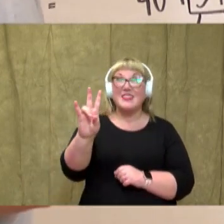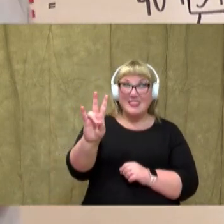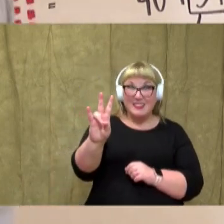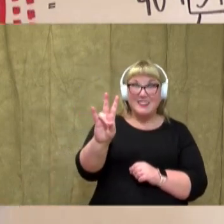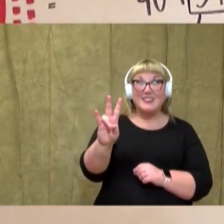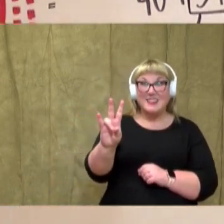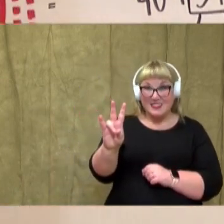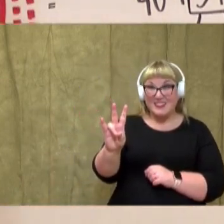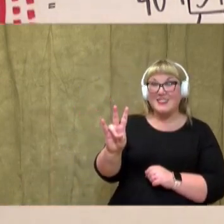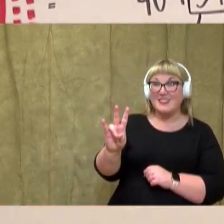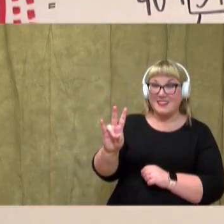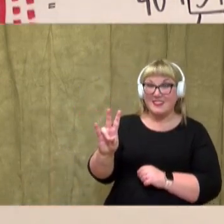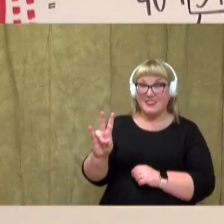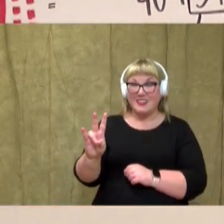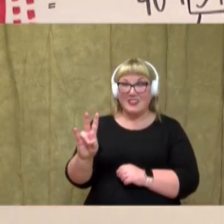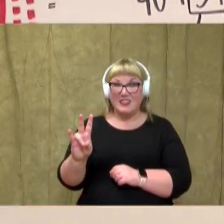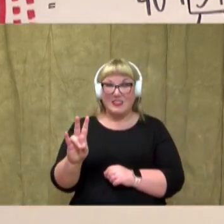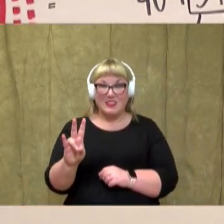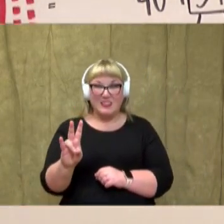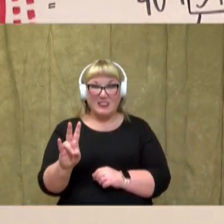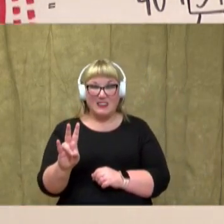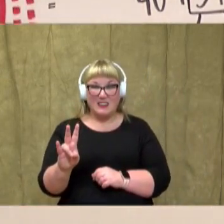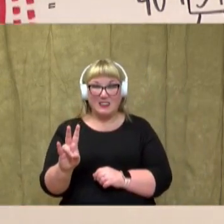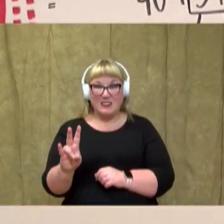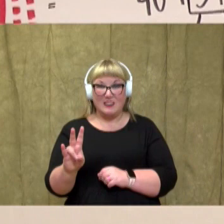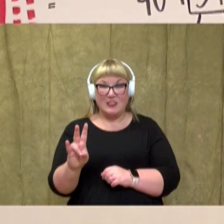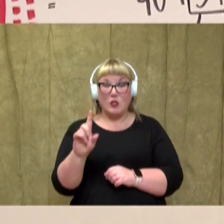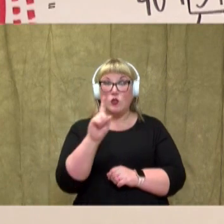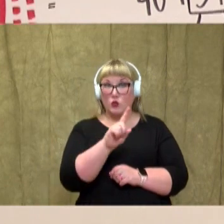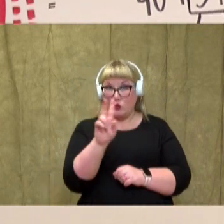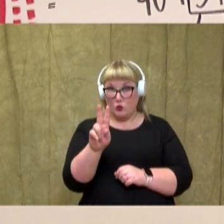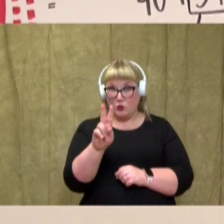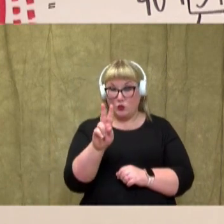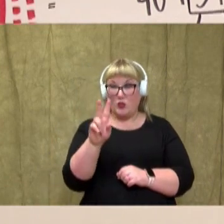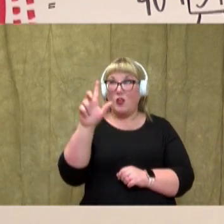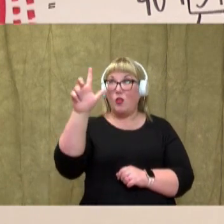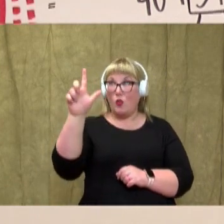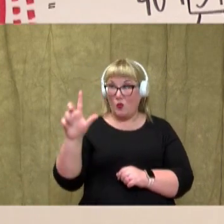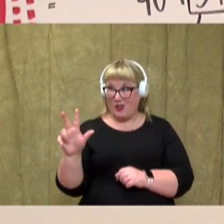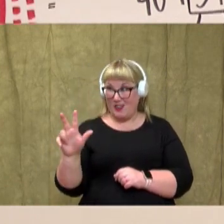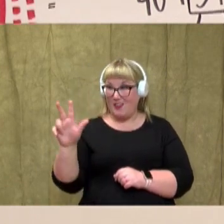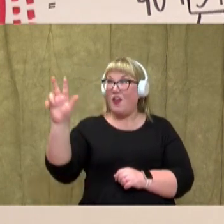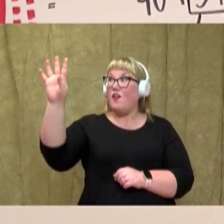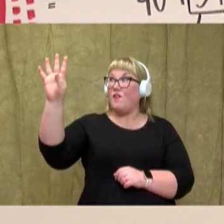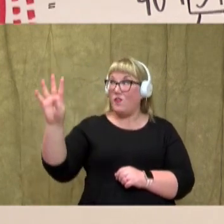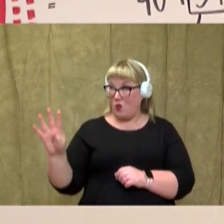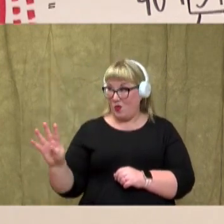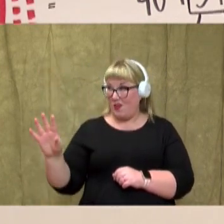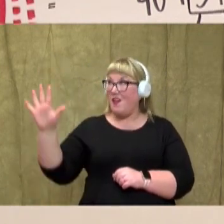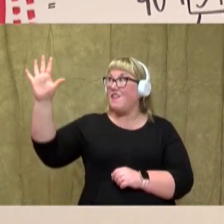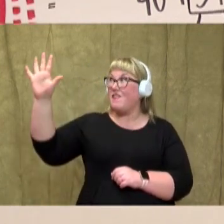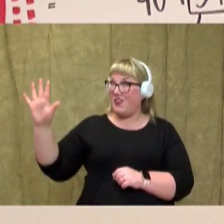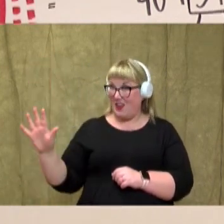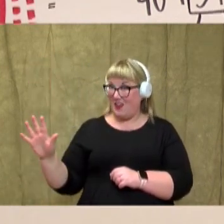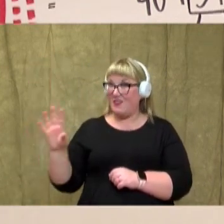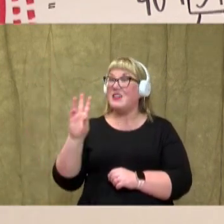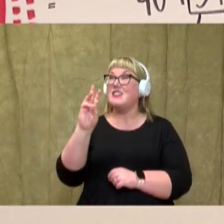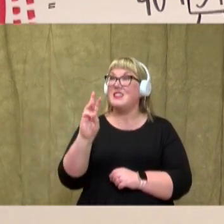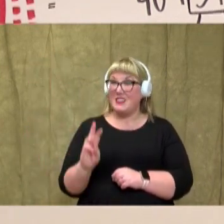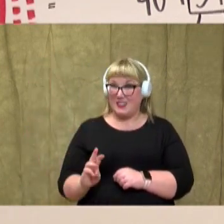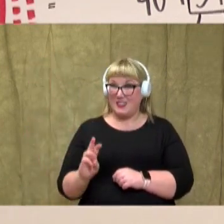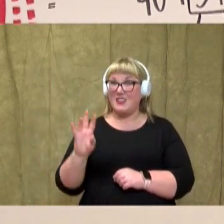7. Let's go. 1, 2, 3, 4,